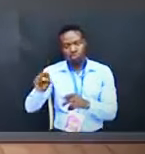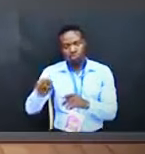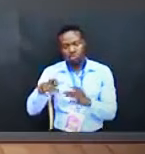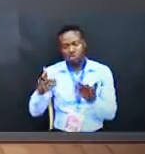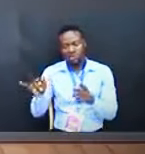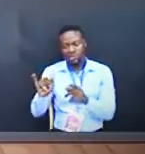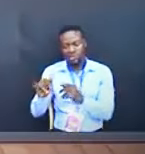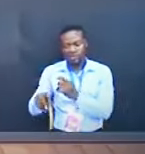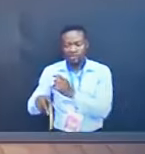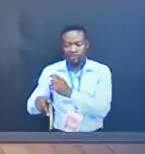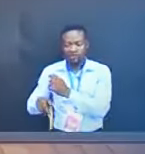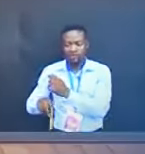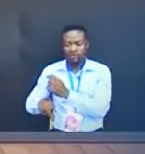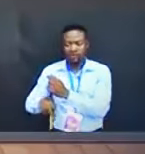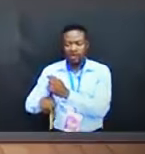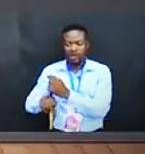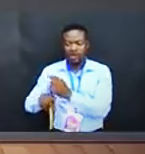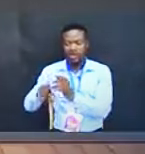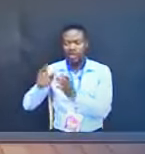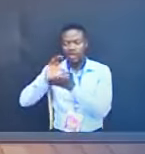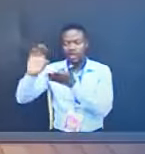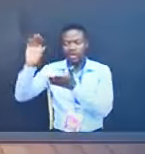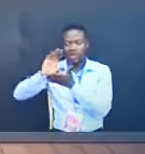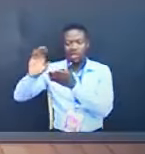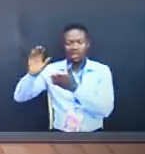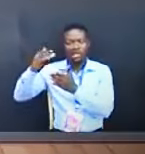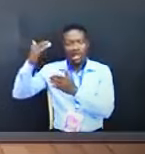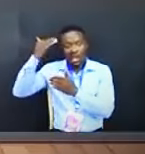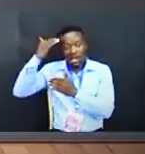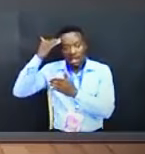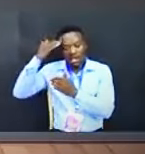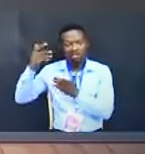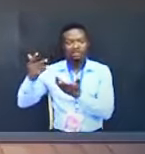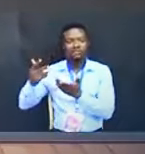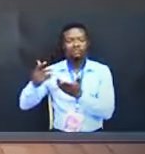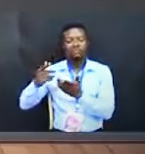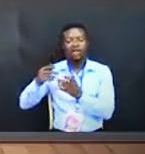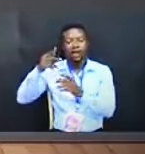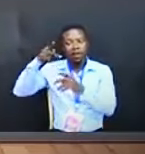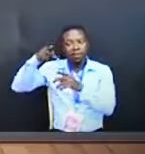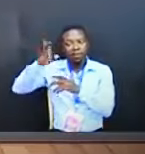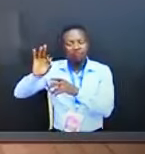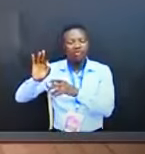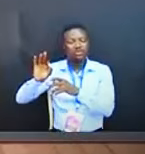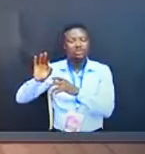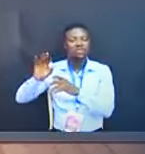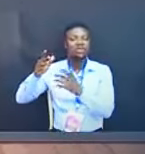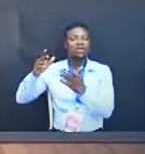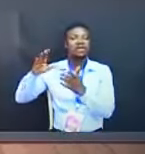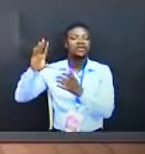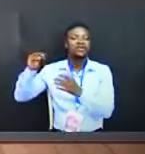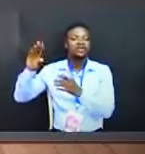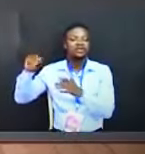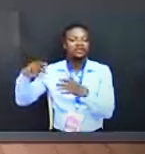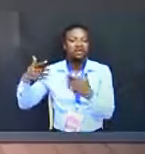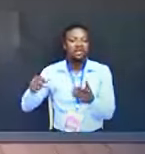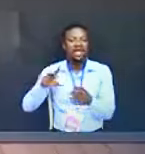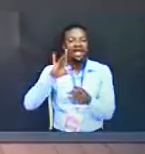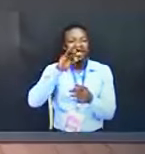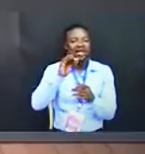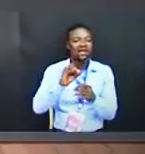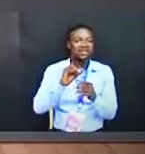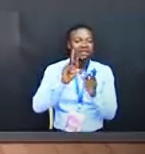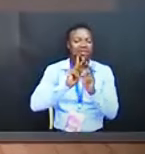chancellor. 12 judges. 65 professors. 80 public officers.